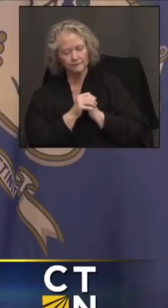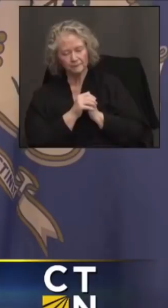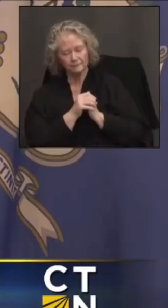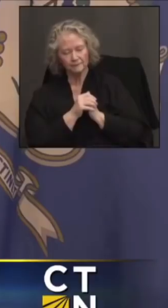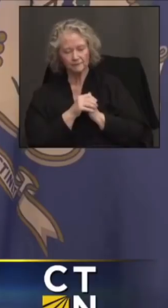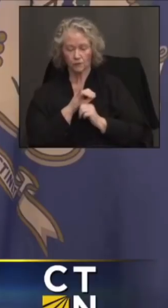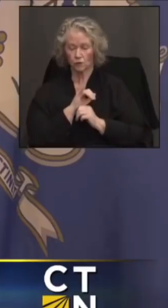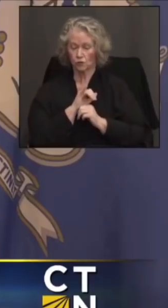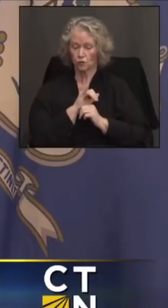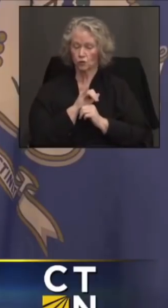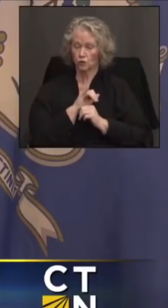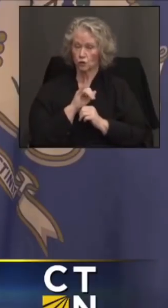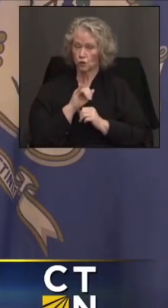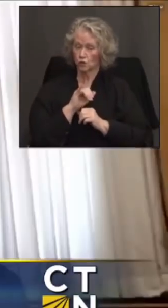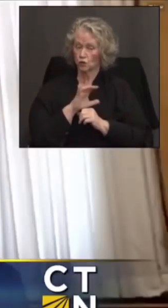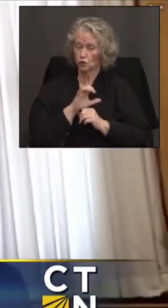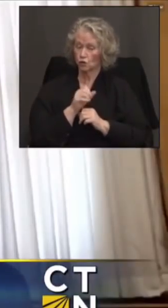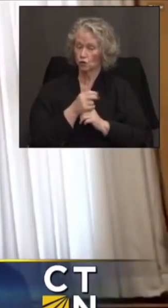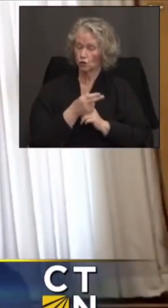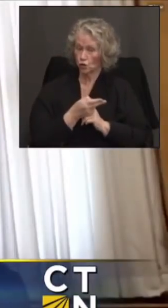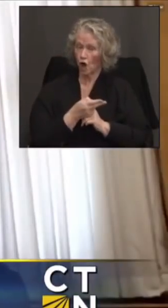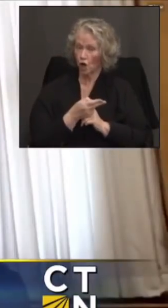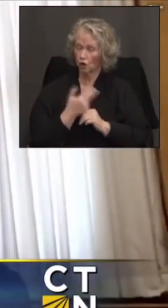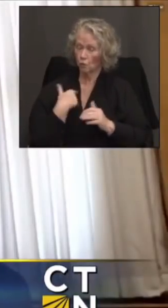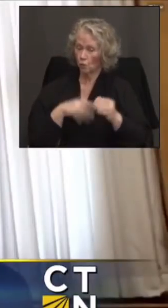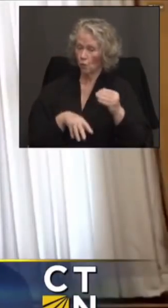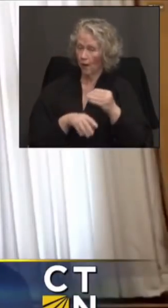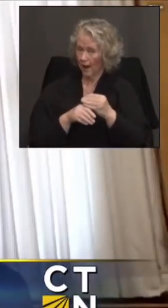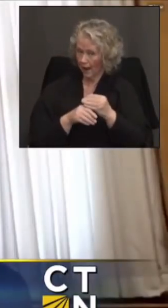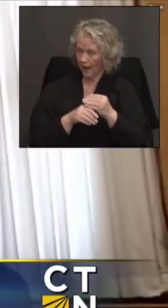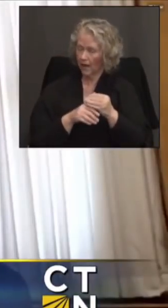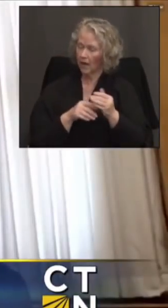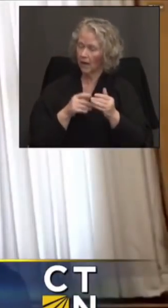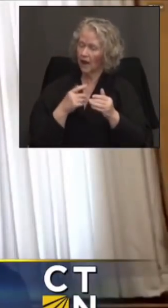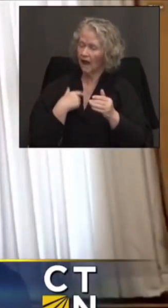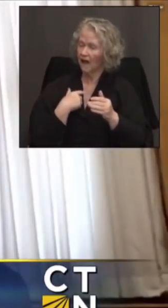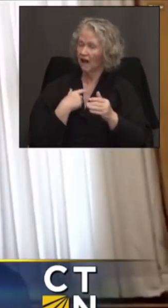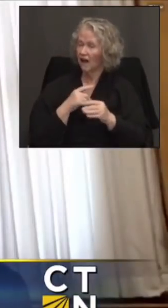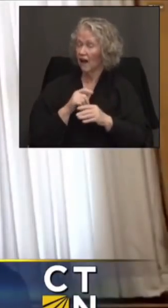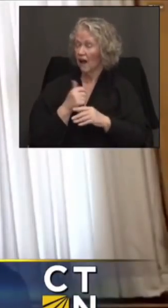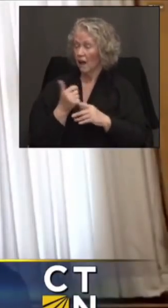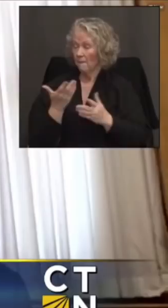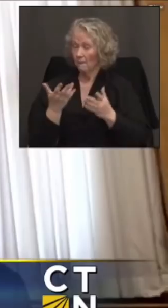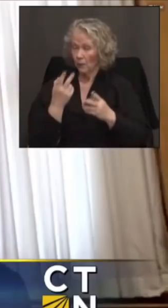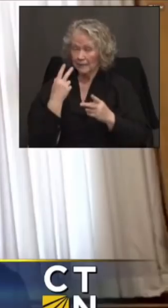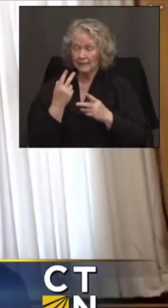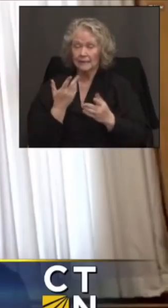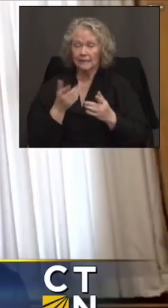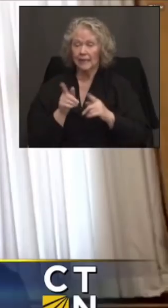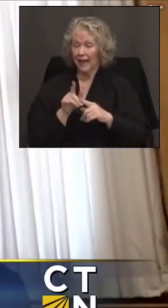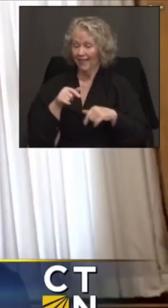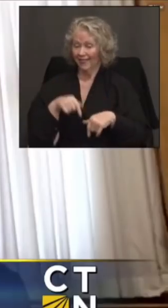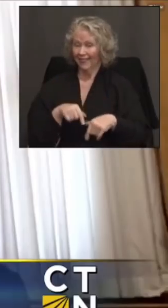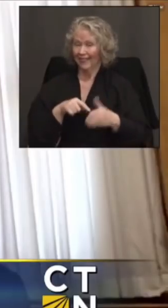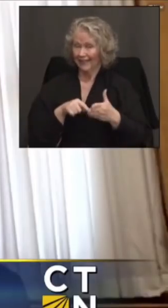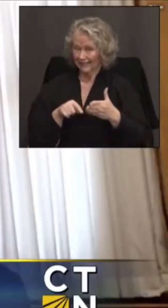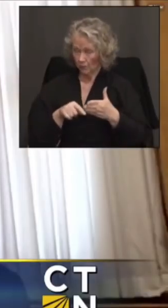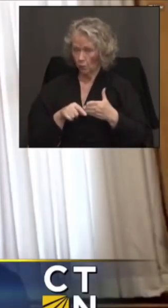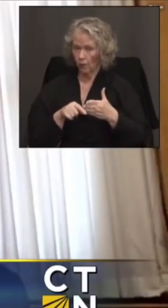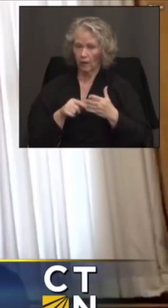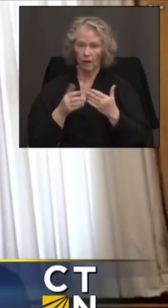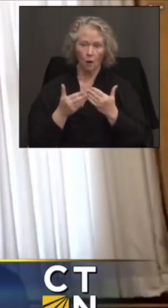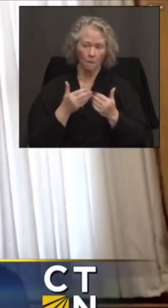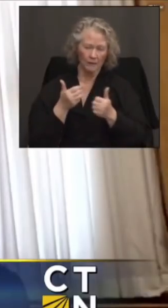Yeah, and I would just, in addition to that, I've had a couple other things that you'll likely see. Like, for example, this week, and we now have almost